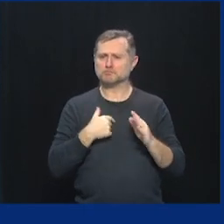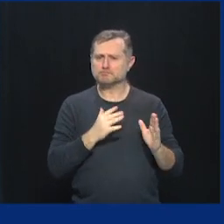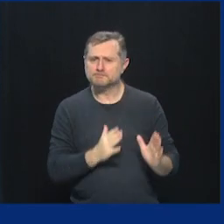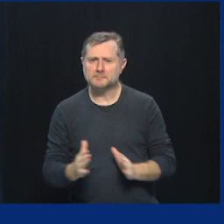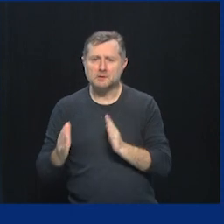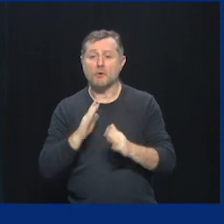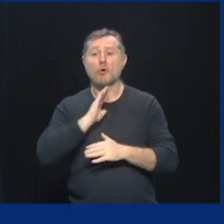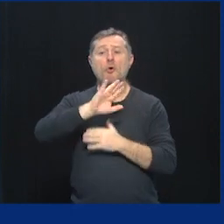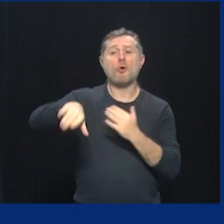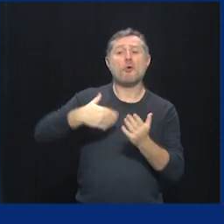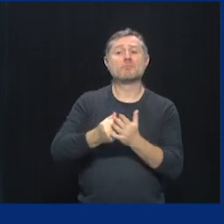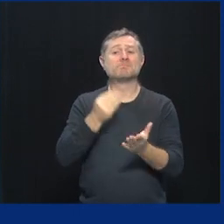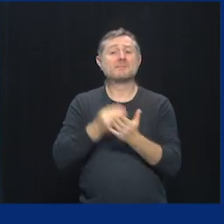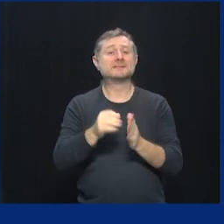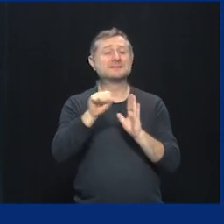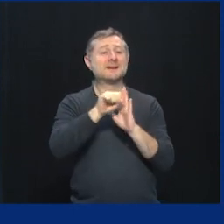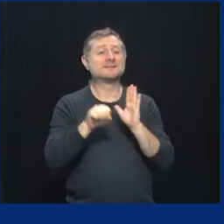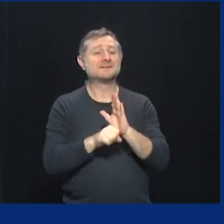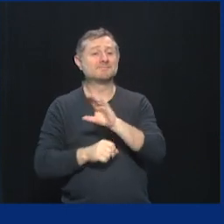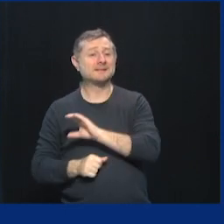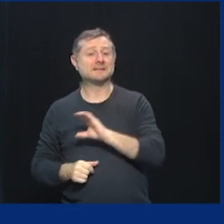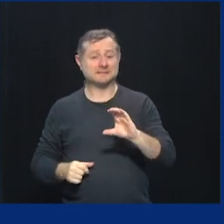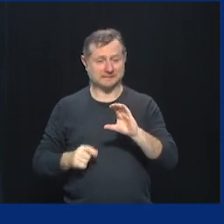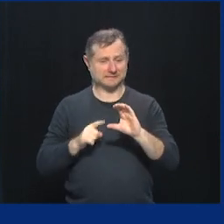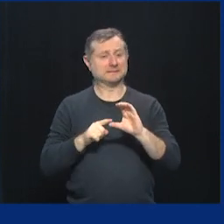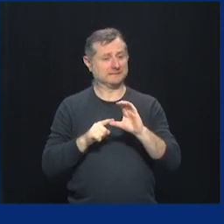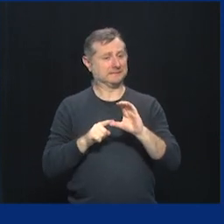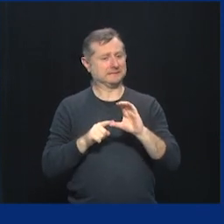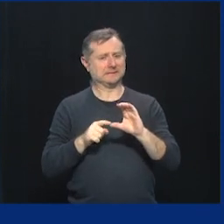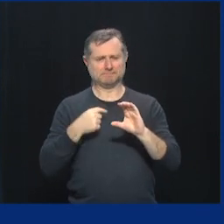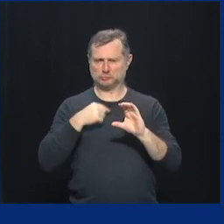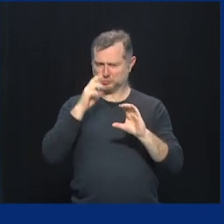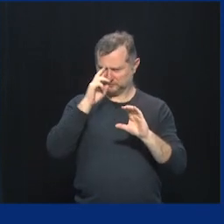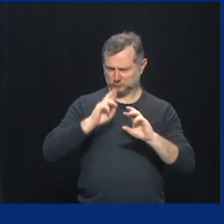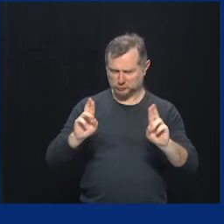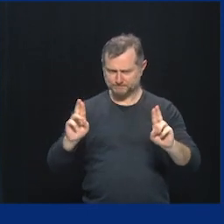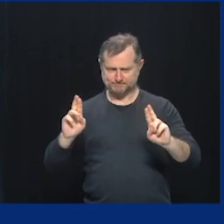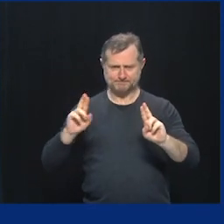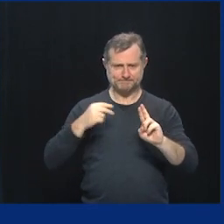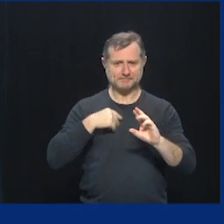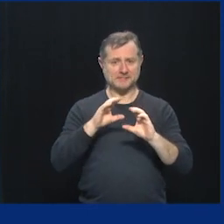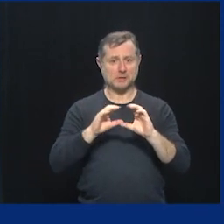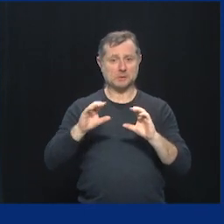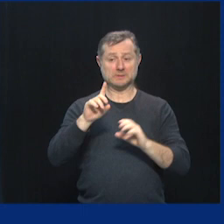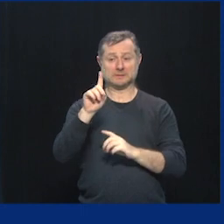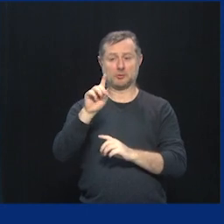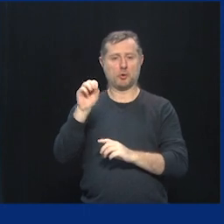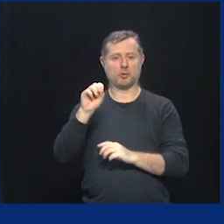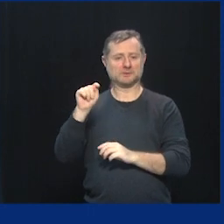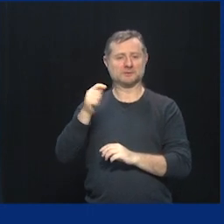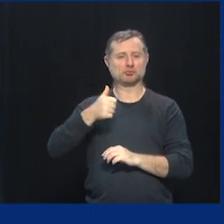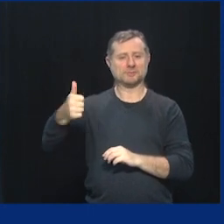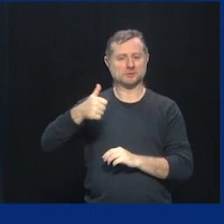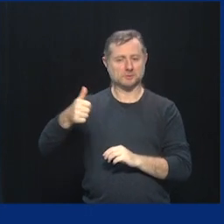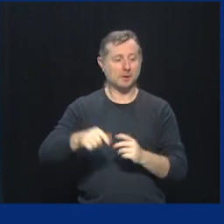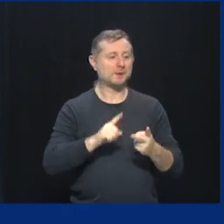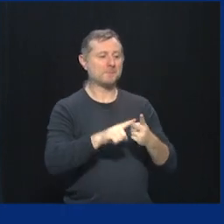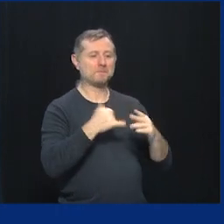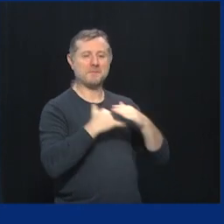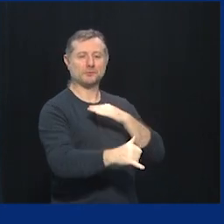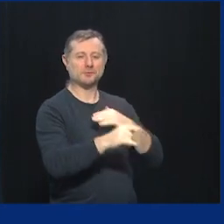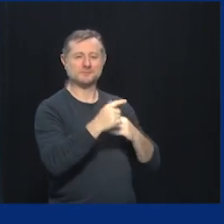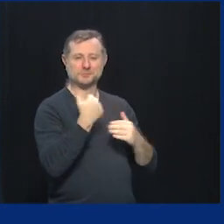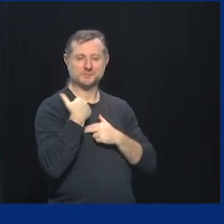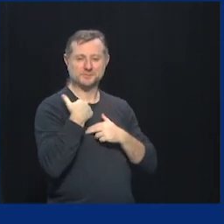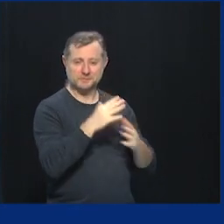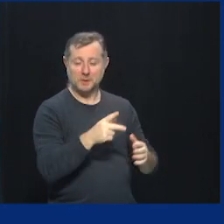state resources to be prepared. Our DOT, Thruway Authority, MTA, Port Authority, all of our first